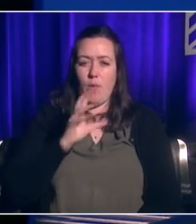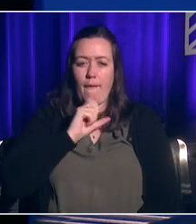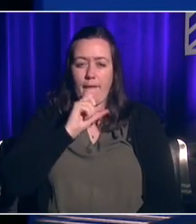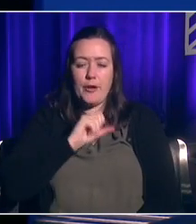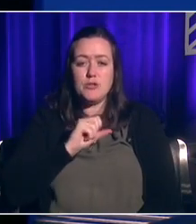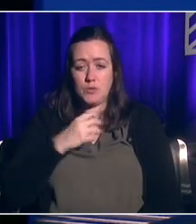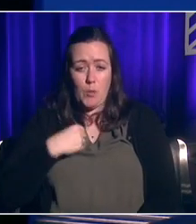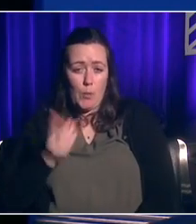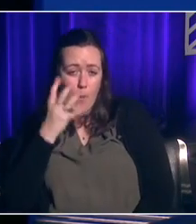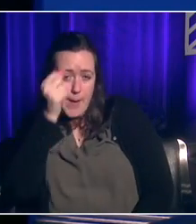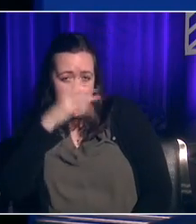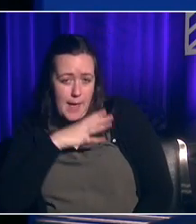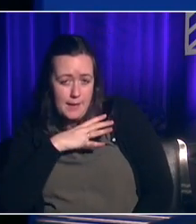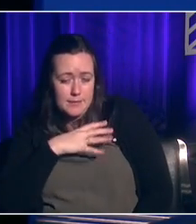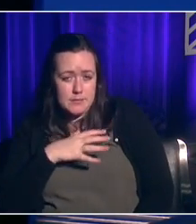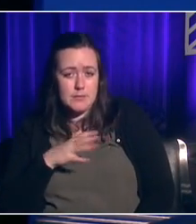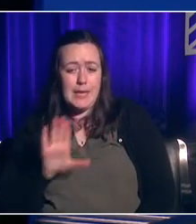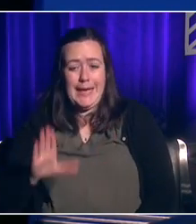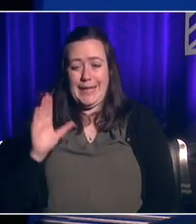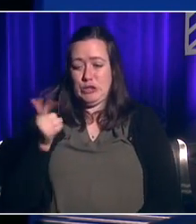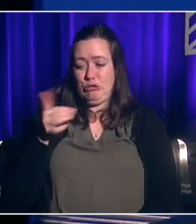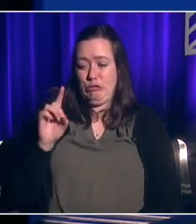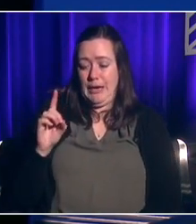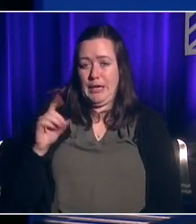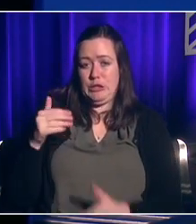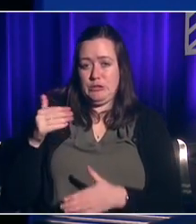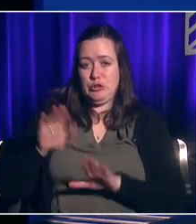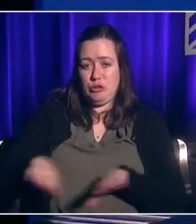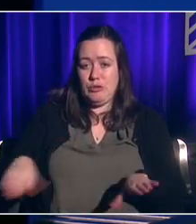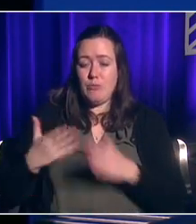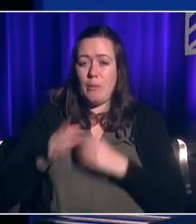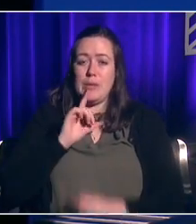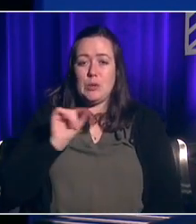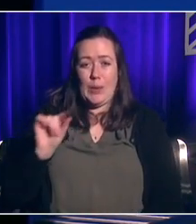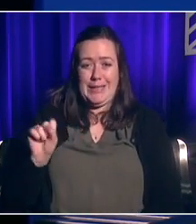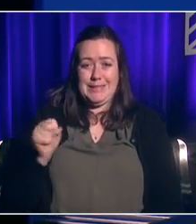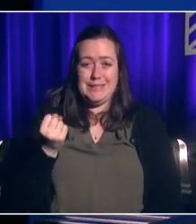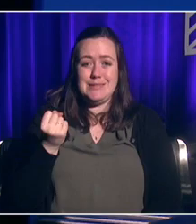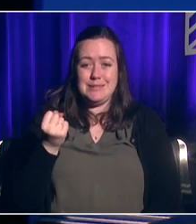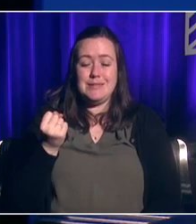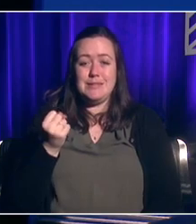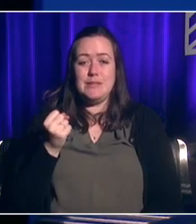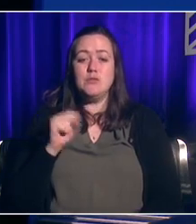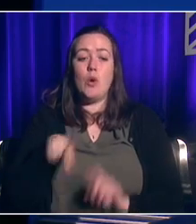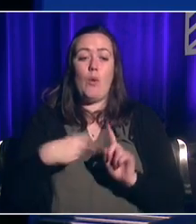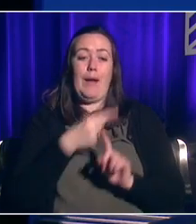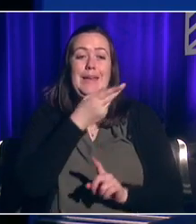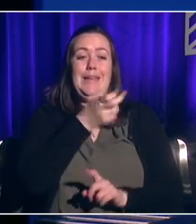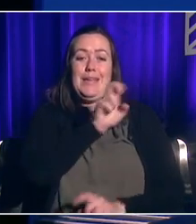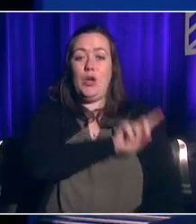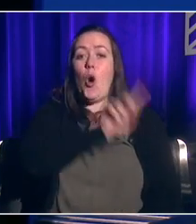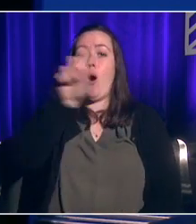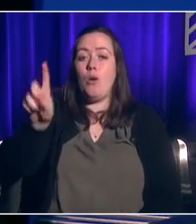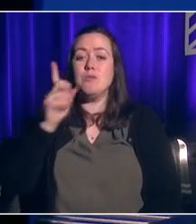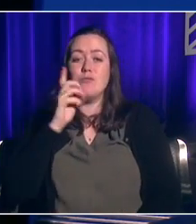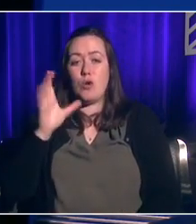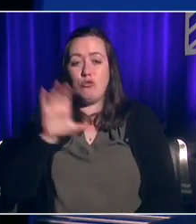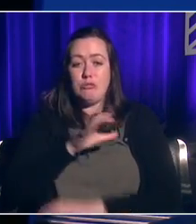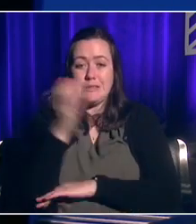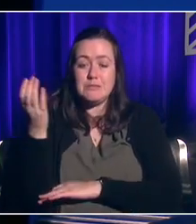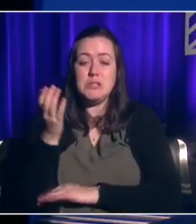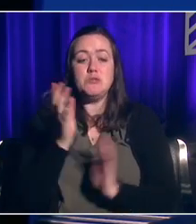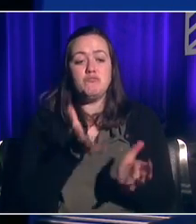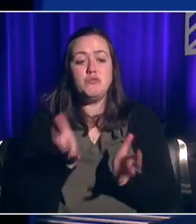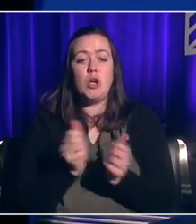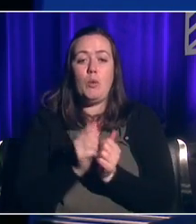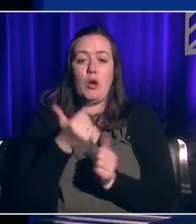His grandchildren are probably in their 20s. So when he goes for Christmas and asks them what the American experience